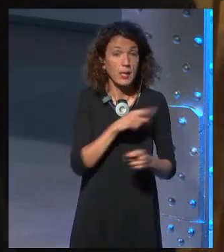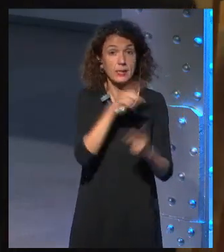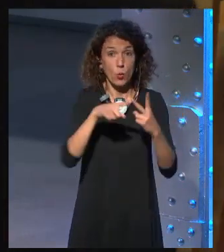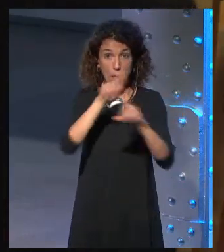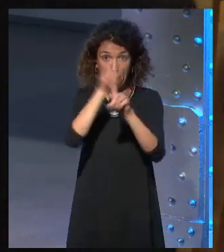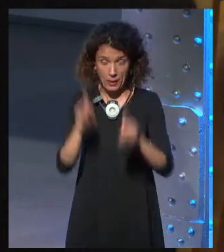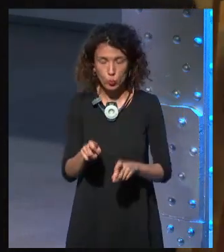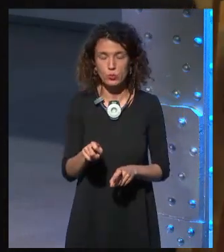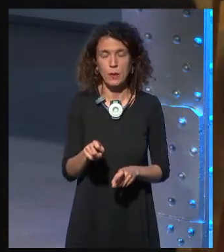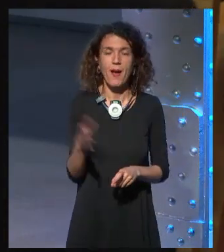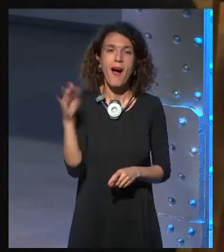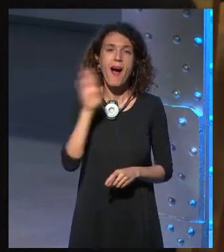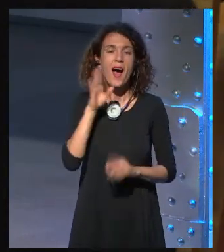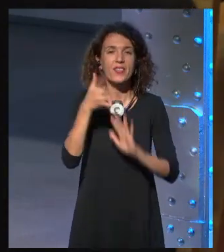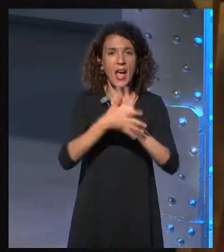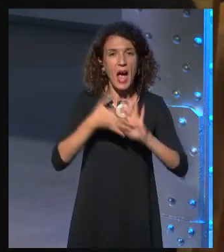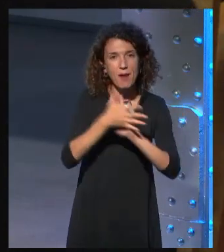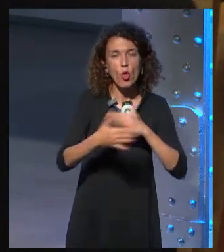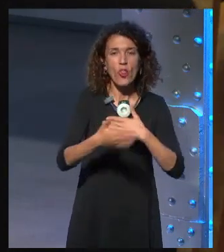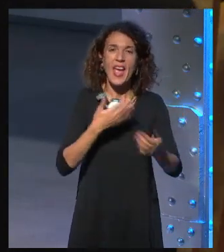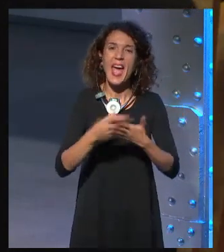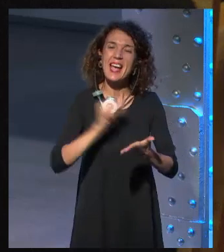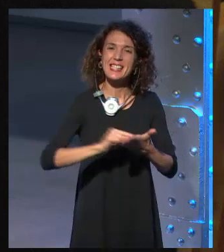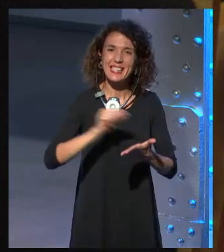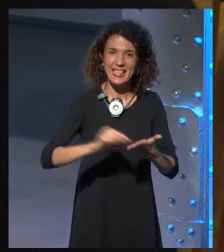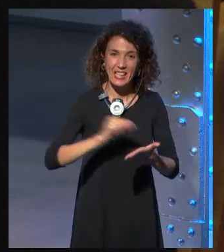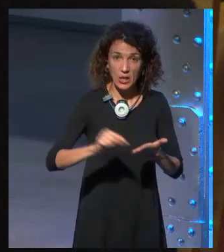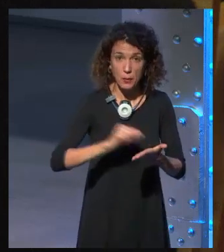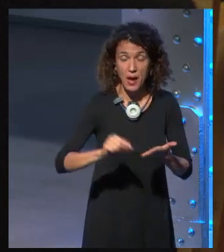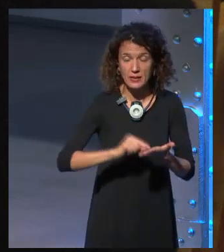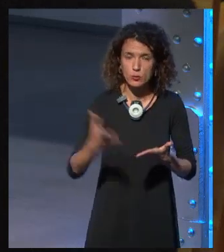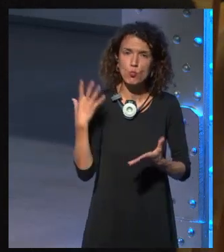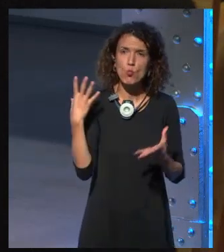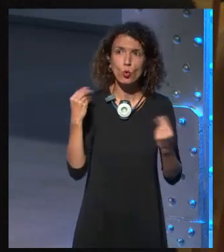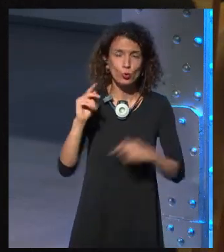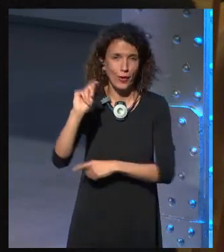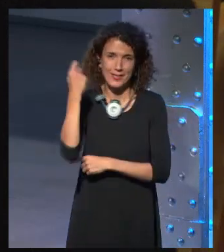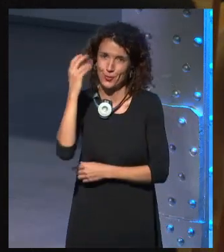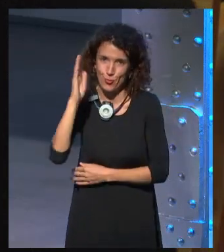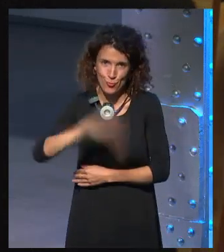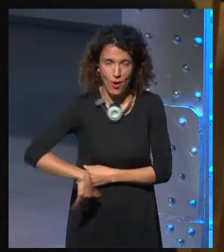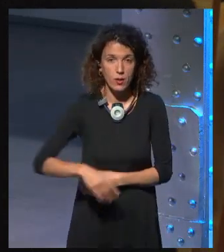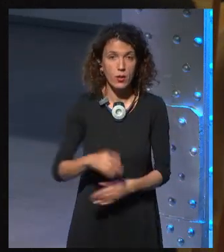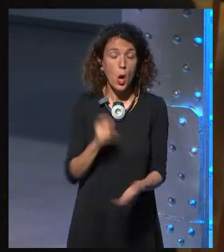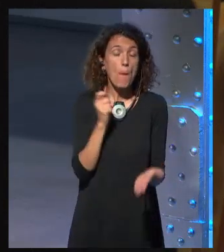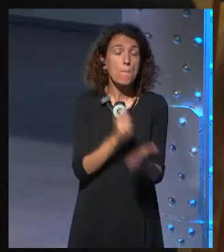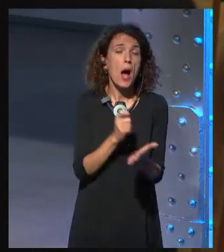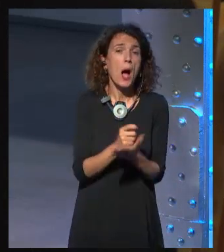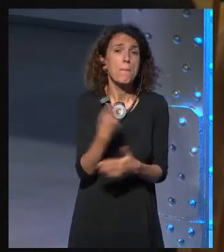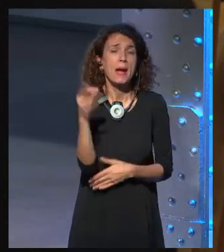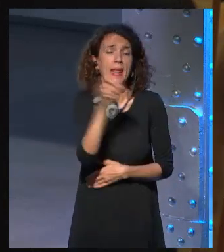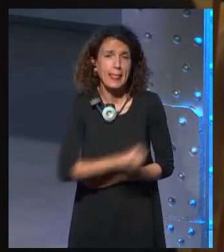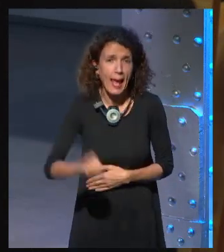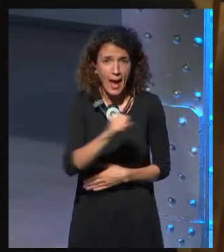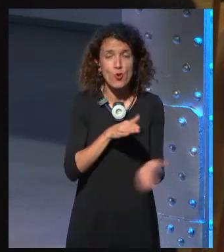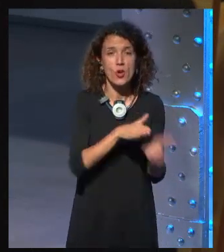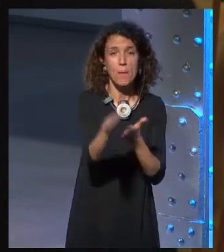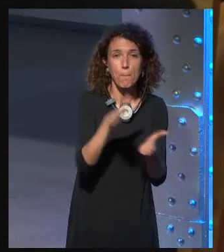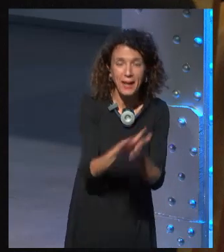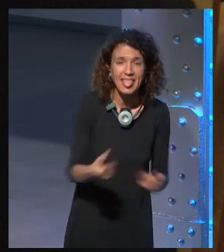question, if I may. You have mentioned the scribes. The scribes were not very successful. They